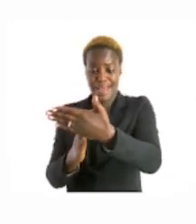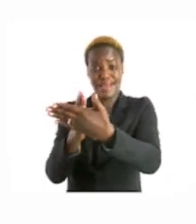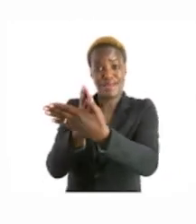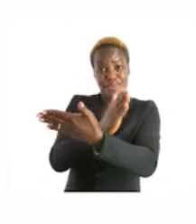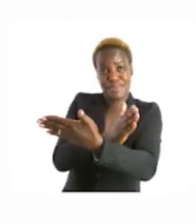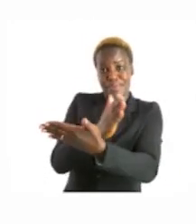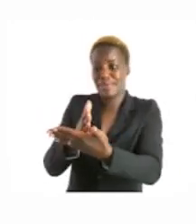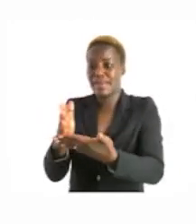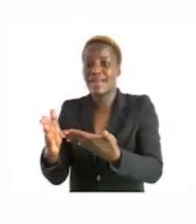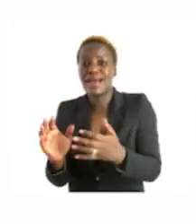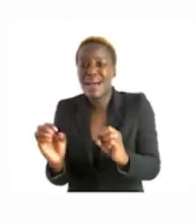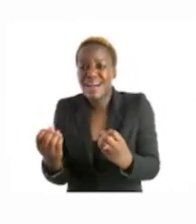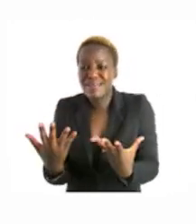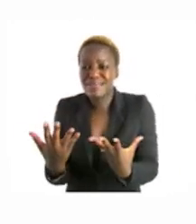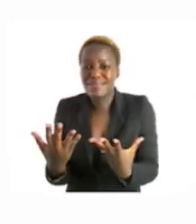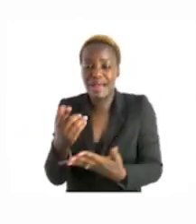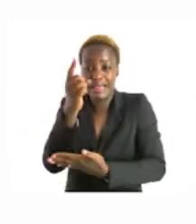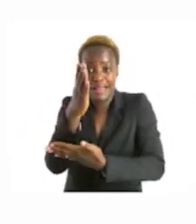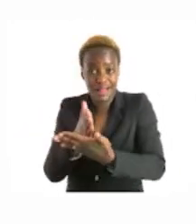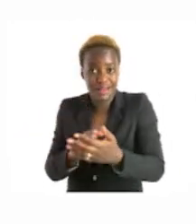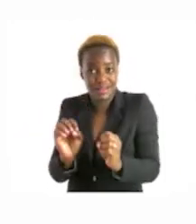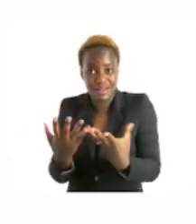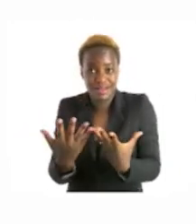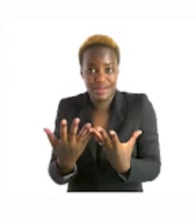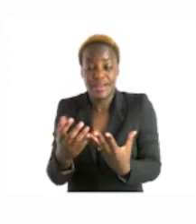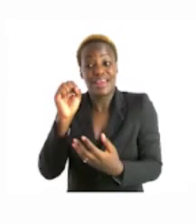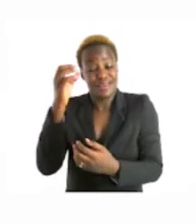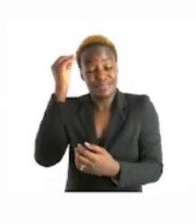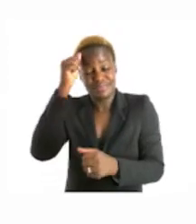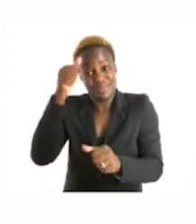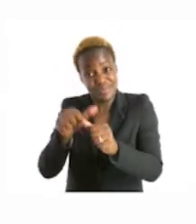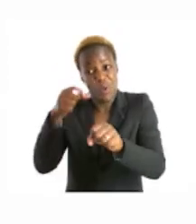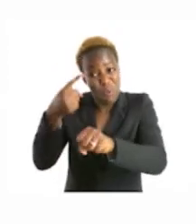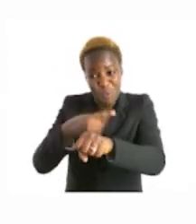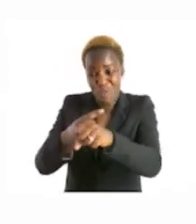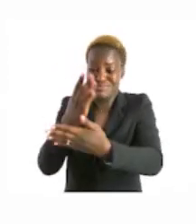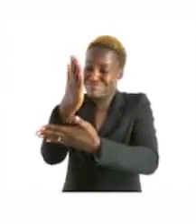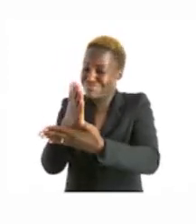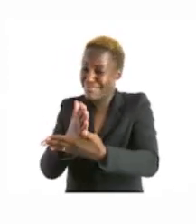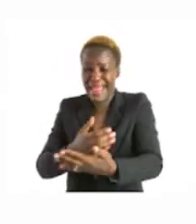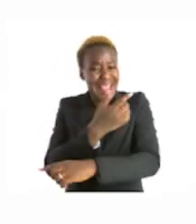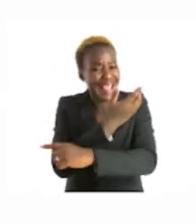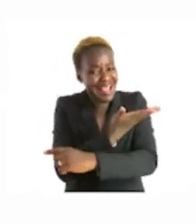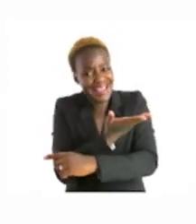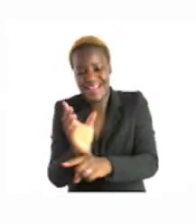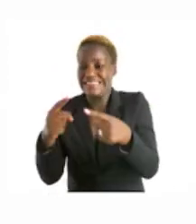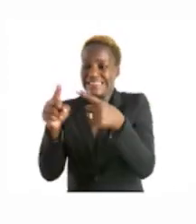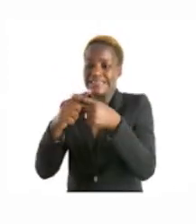many lines will you have? Remember, whenever we have to divide the octagon or any shape with lines,